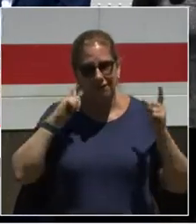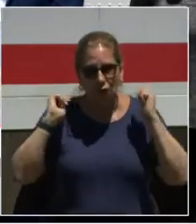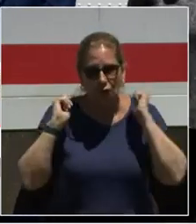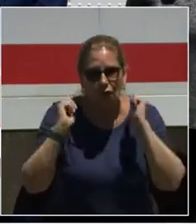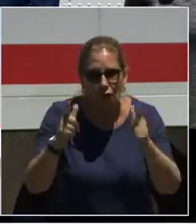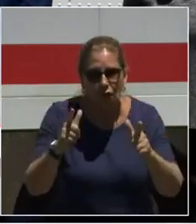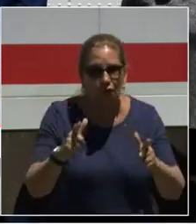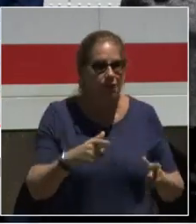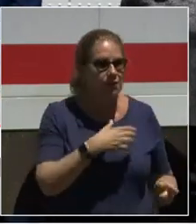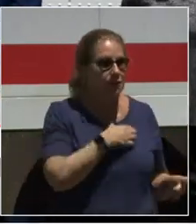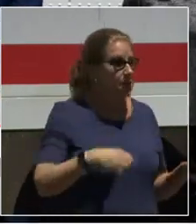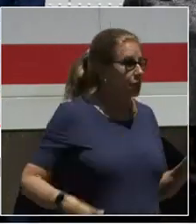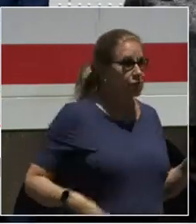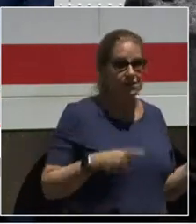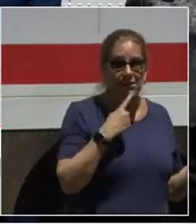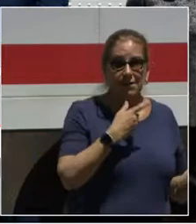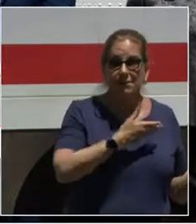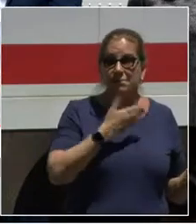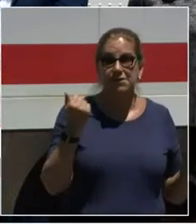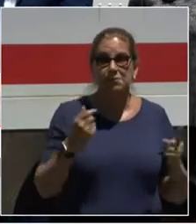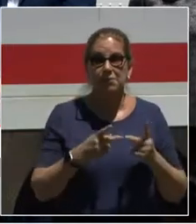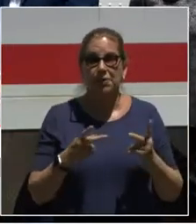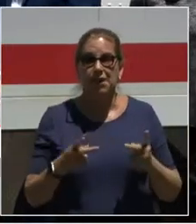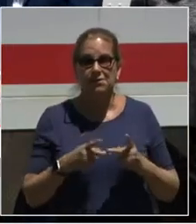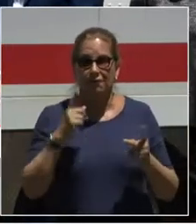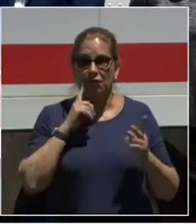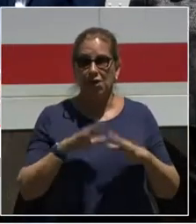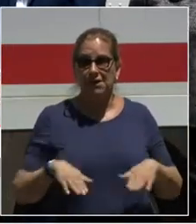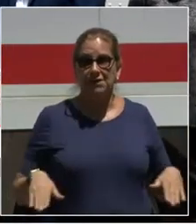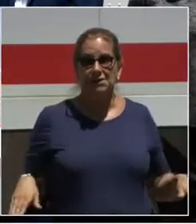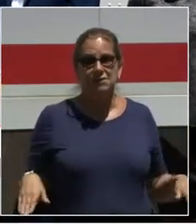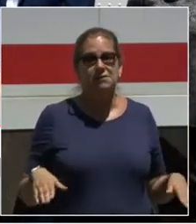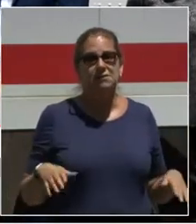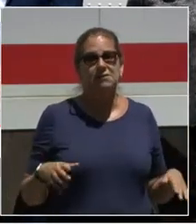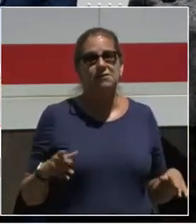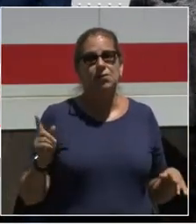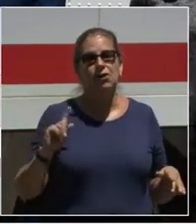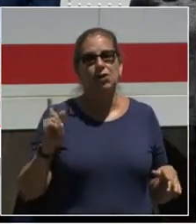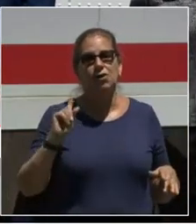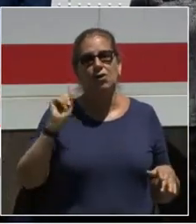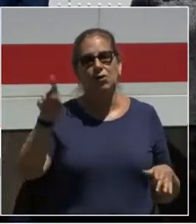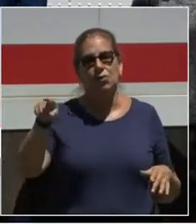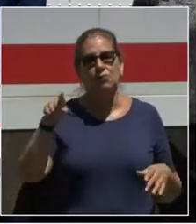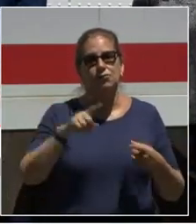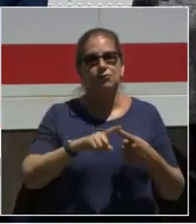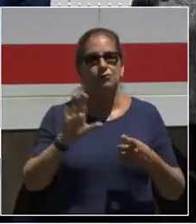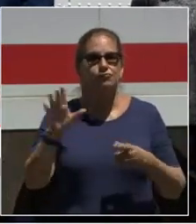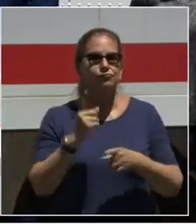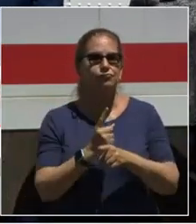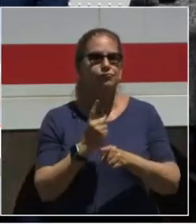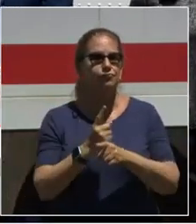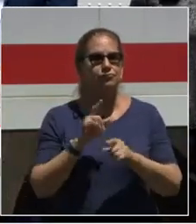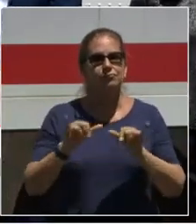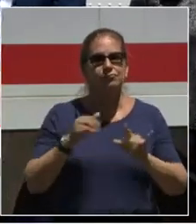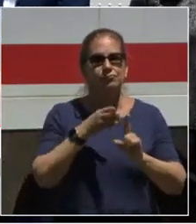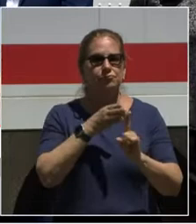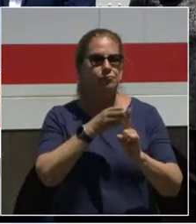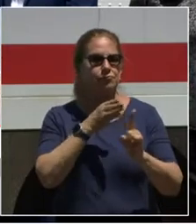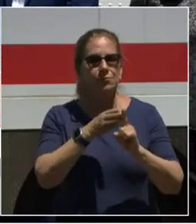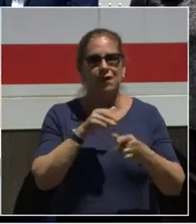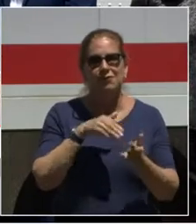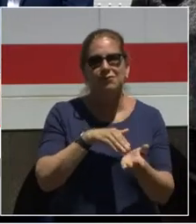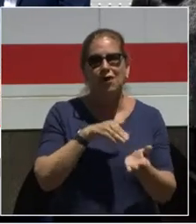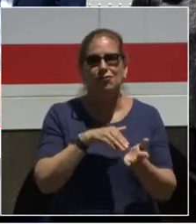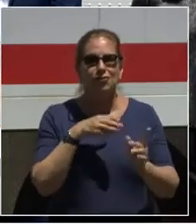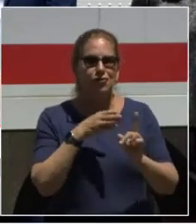get your child vaccinated is where he or she gets regular pediatric care. Your pediatrician or other primary care provider who knows